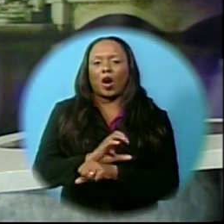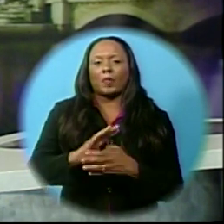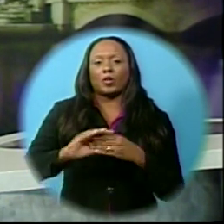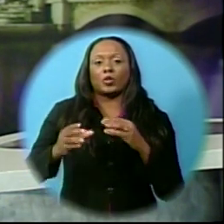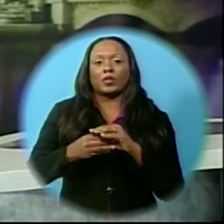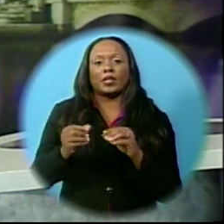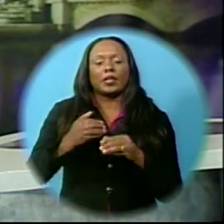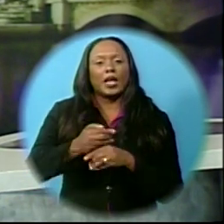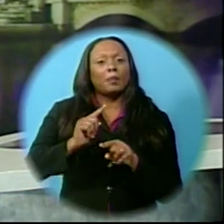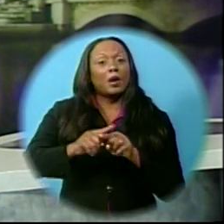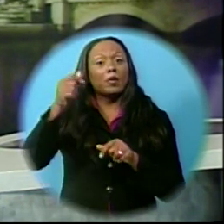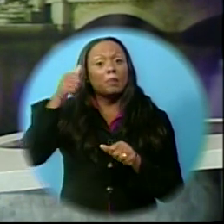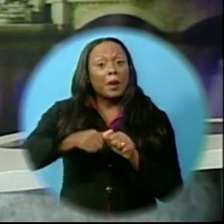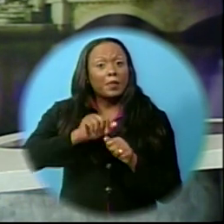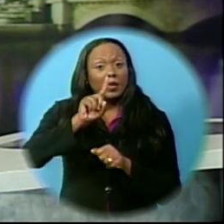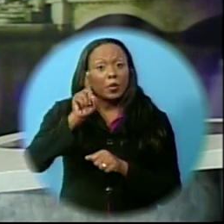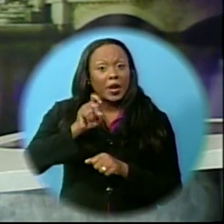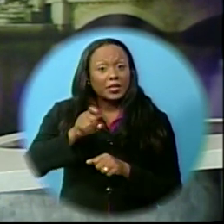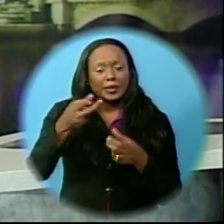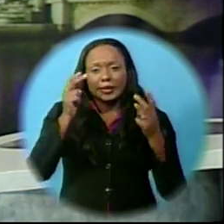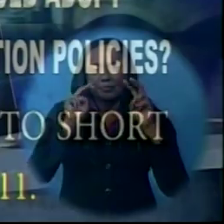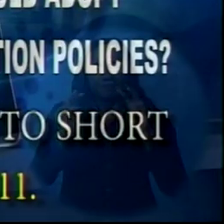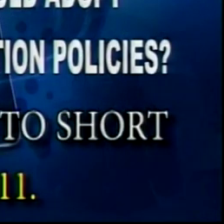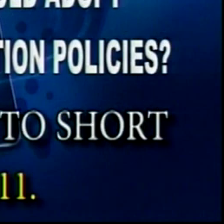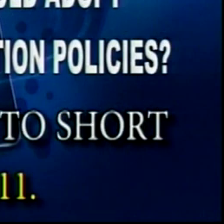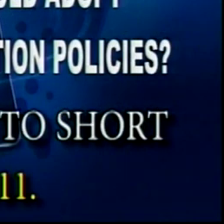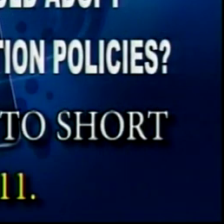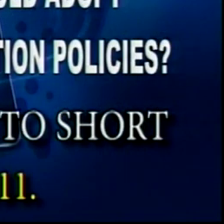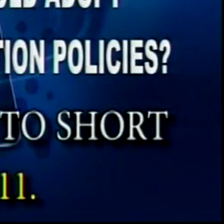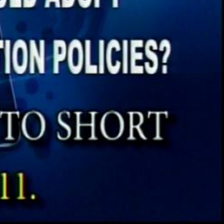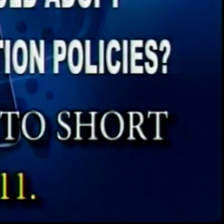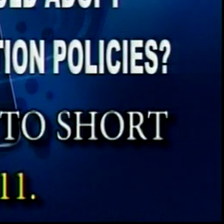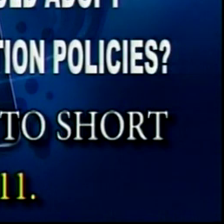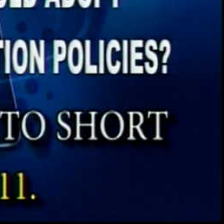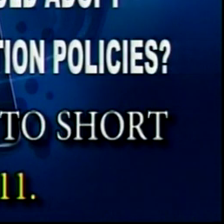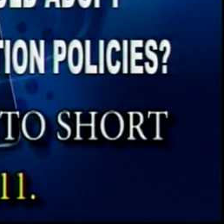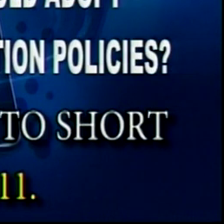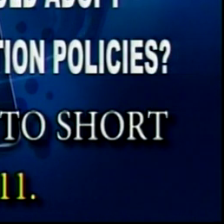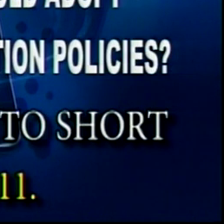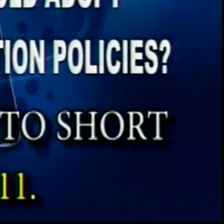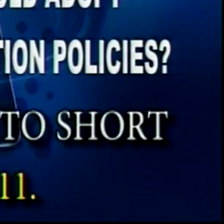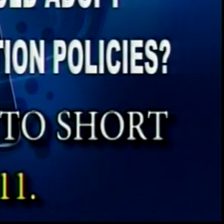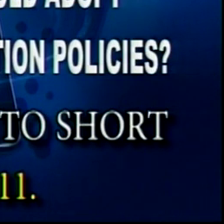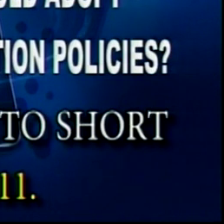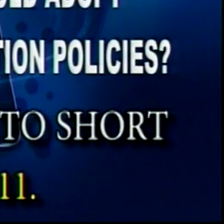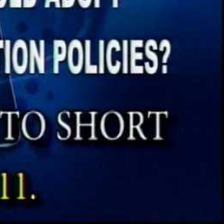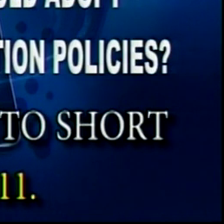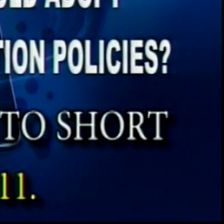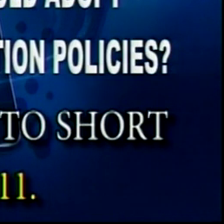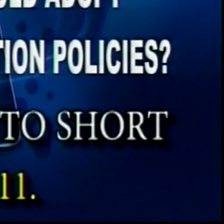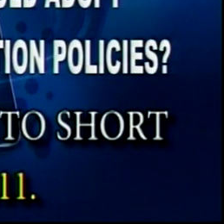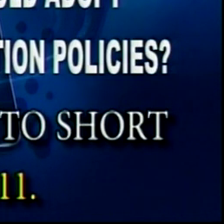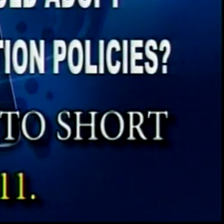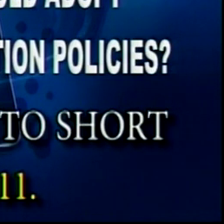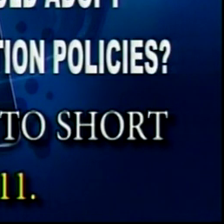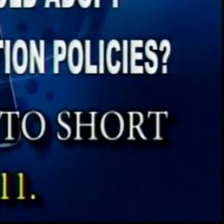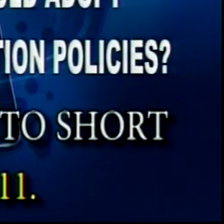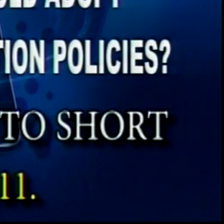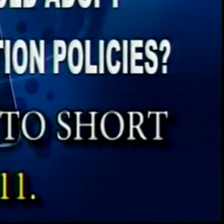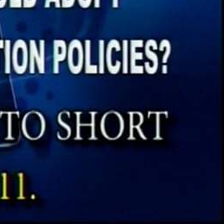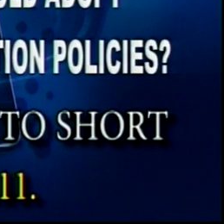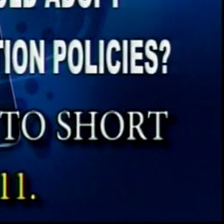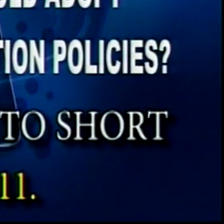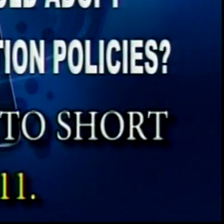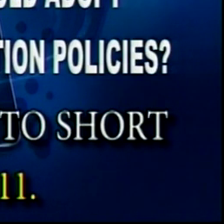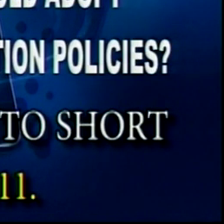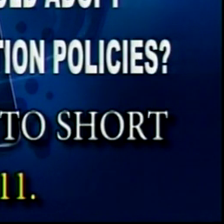Original news ahead But first we want to hear from you On this question Do you believe government should adopt Stricter tax collection policies?